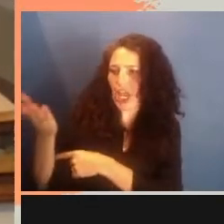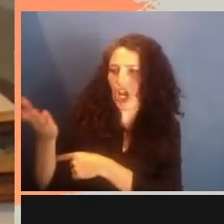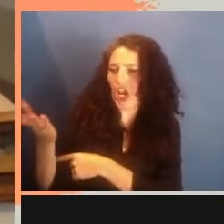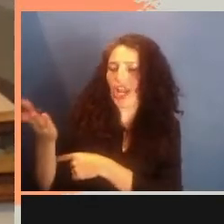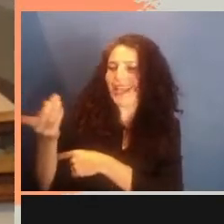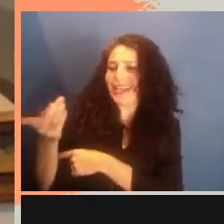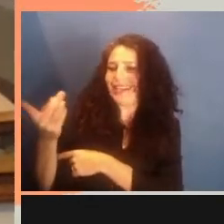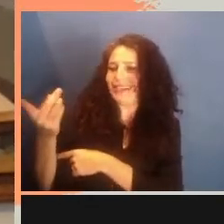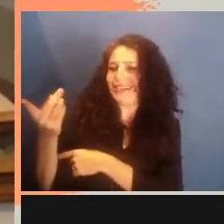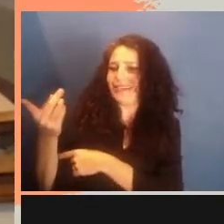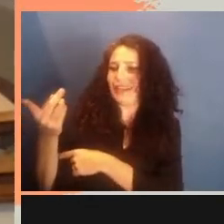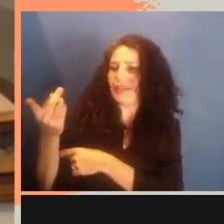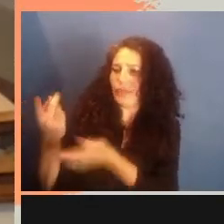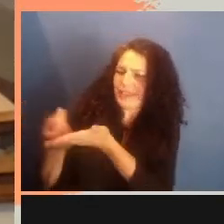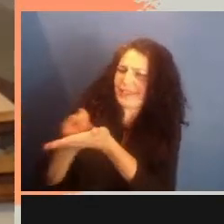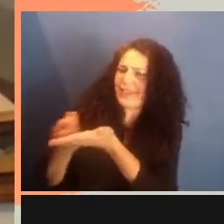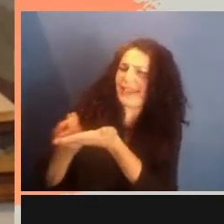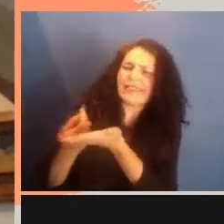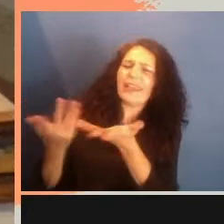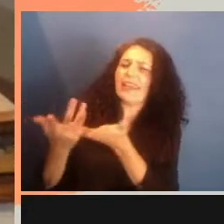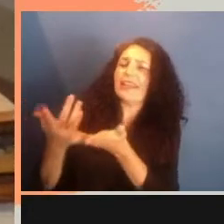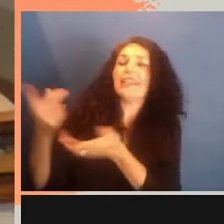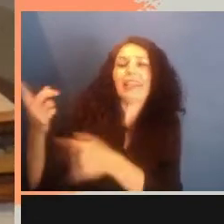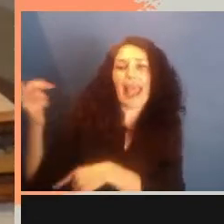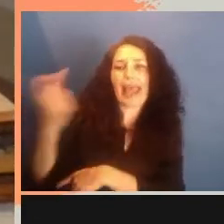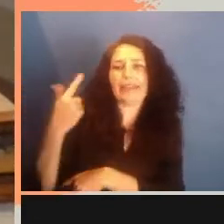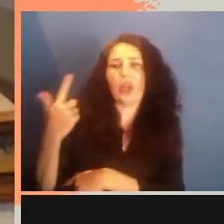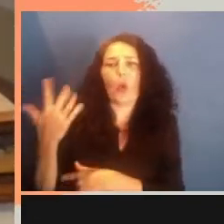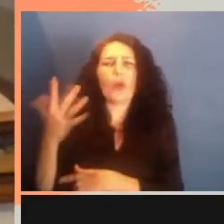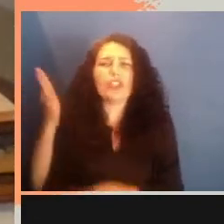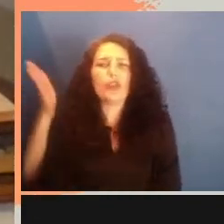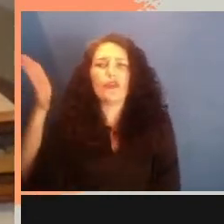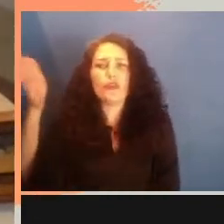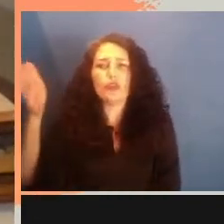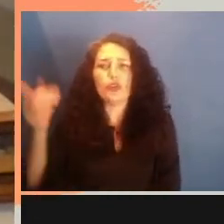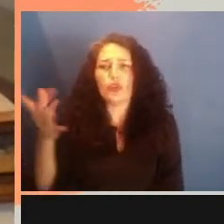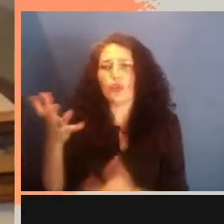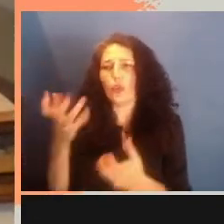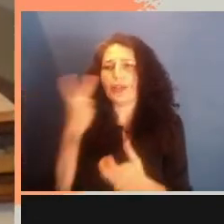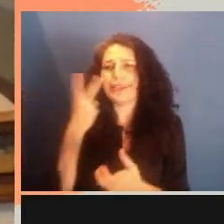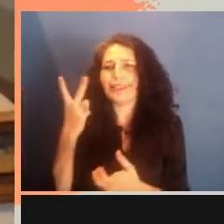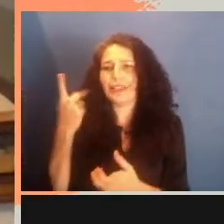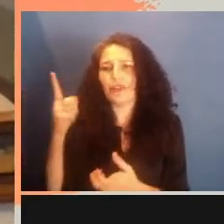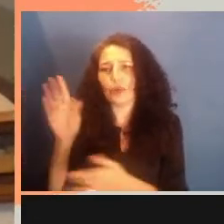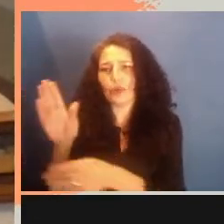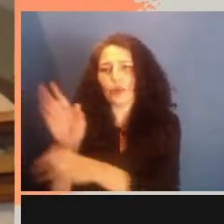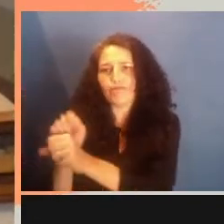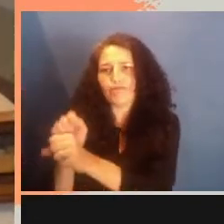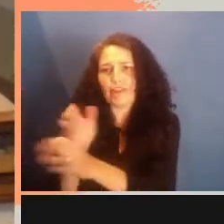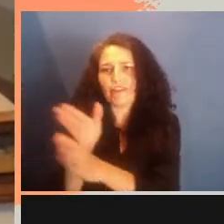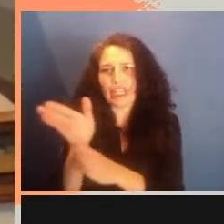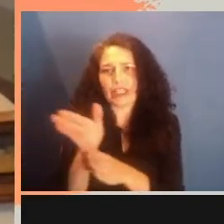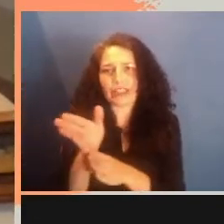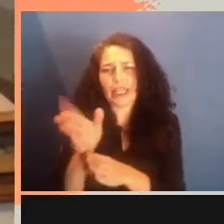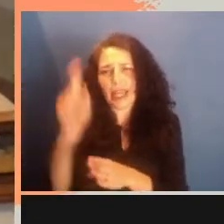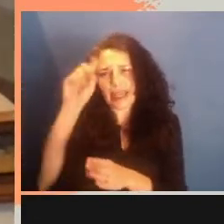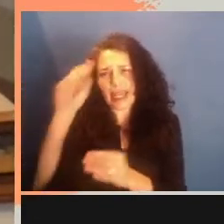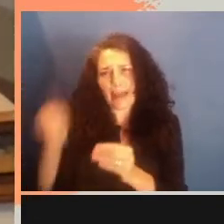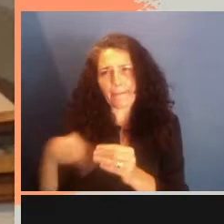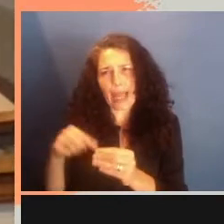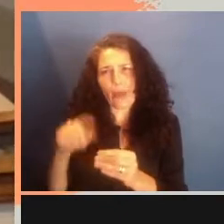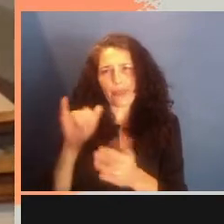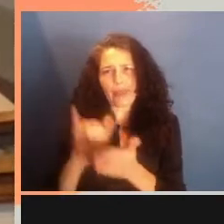asked us a question on a call: what is the future you want to see for your field? You should think about that